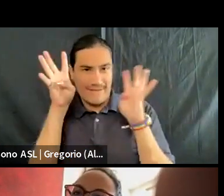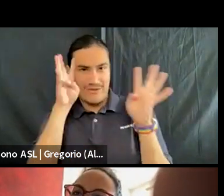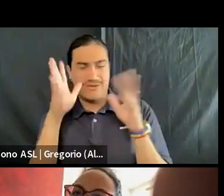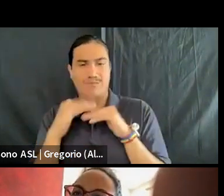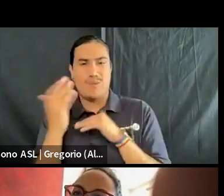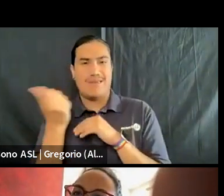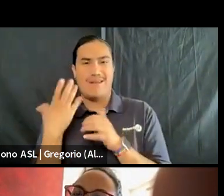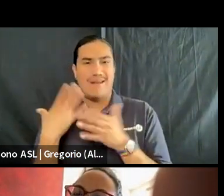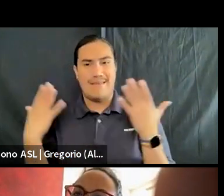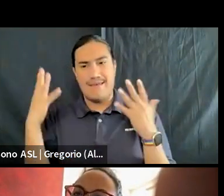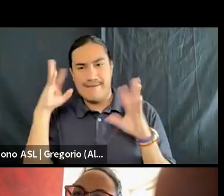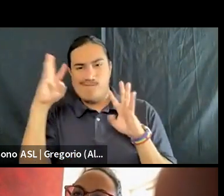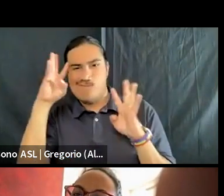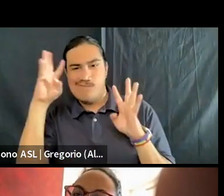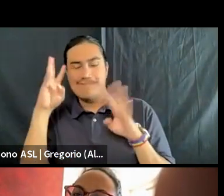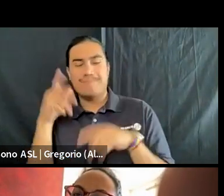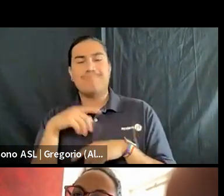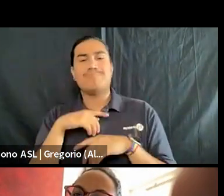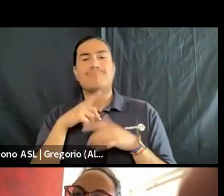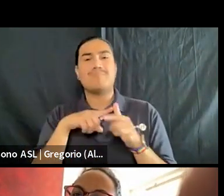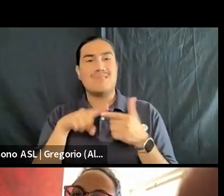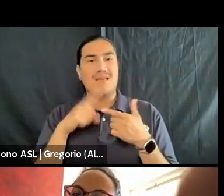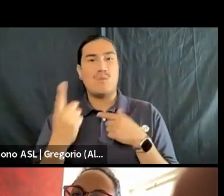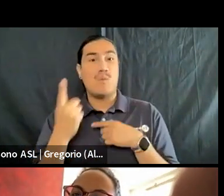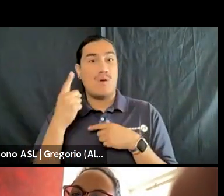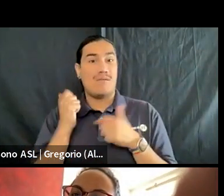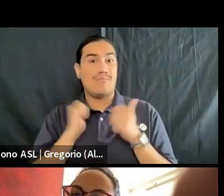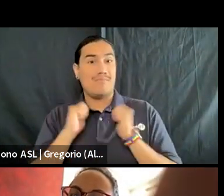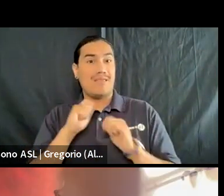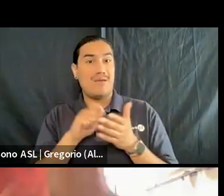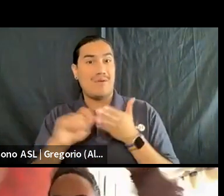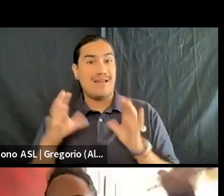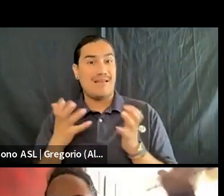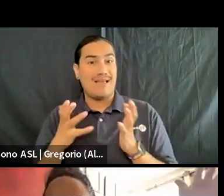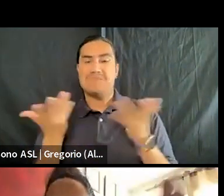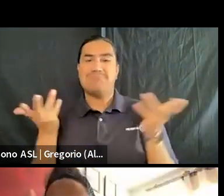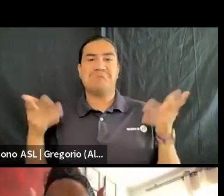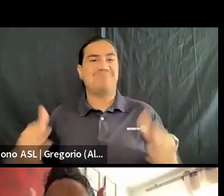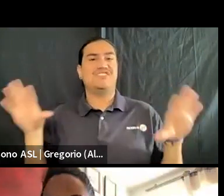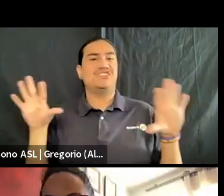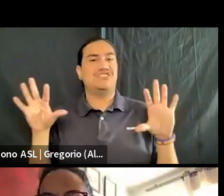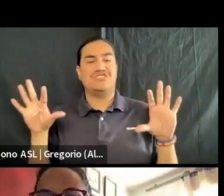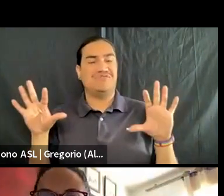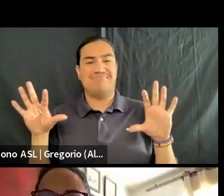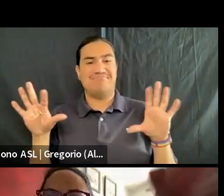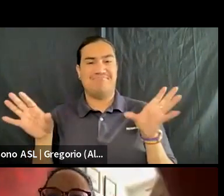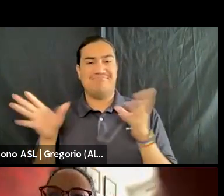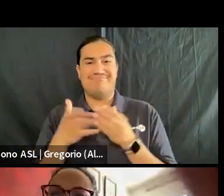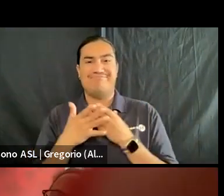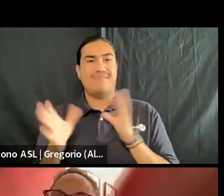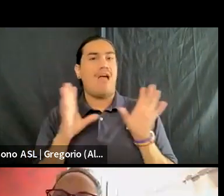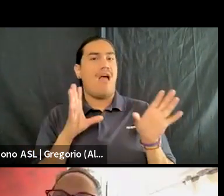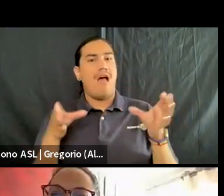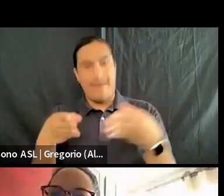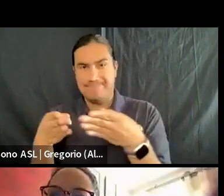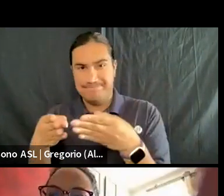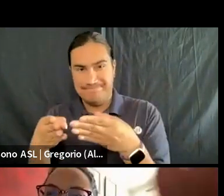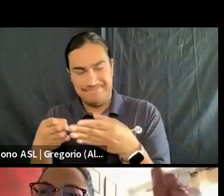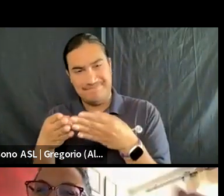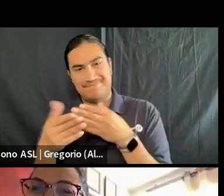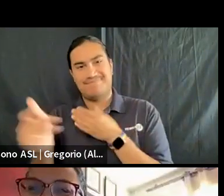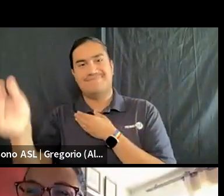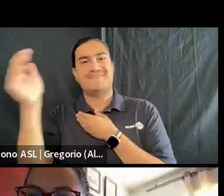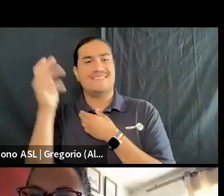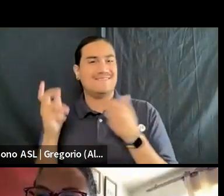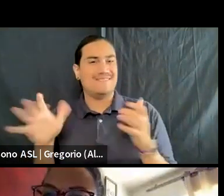anything. But then I took one playwriting class, and that was it. You know, that's when I go, oh,